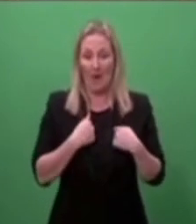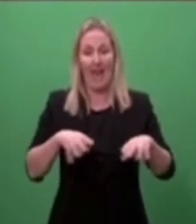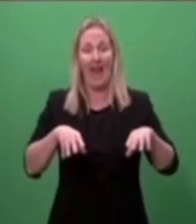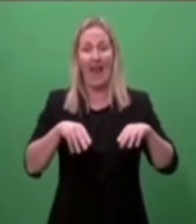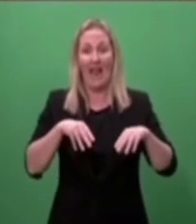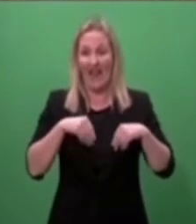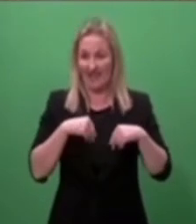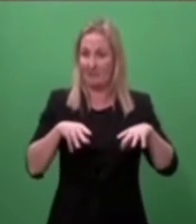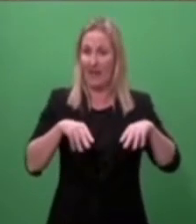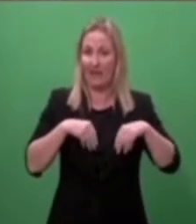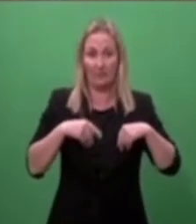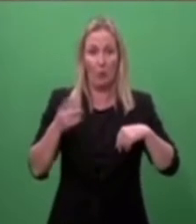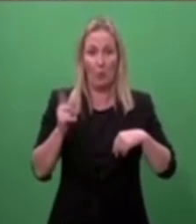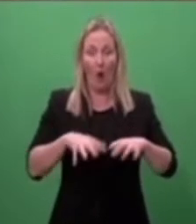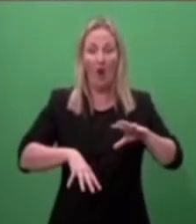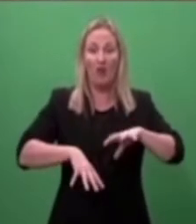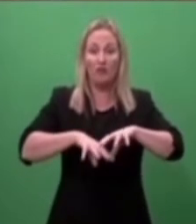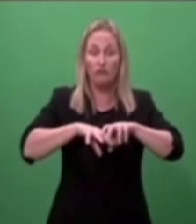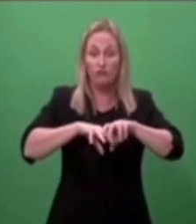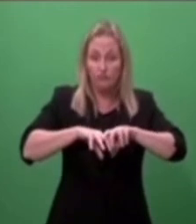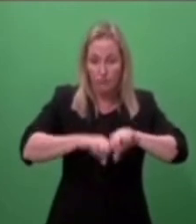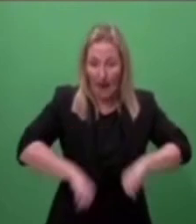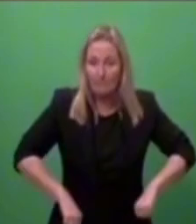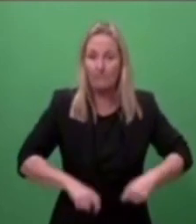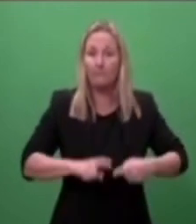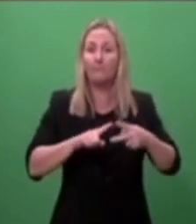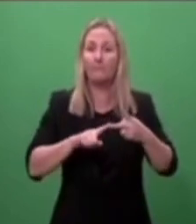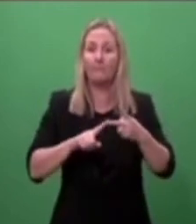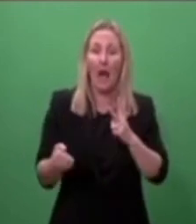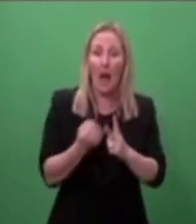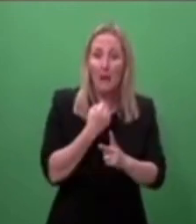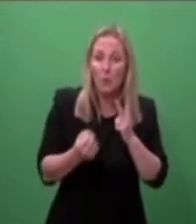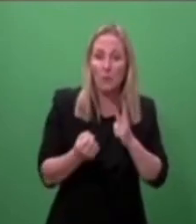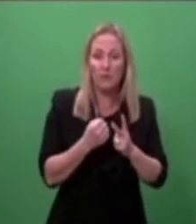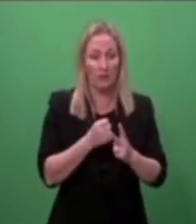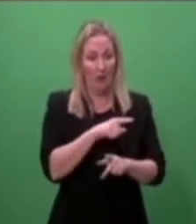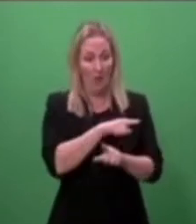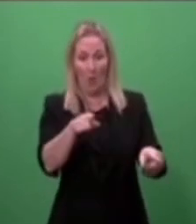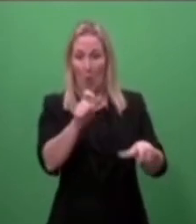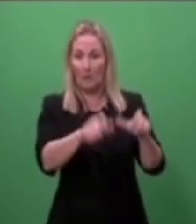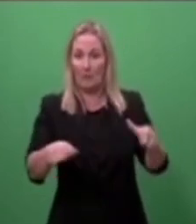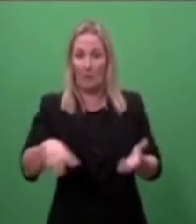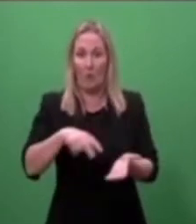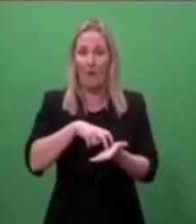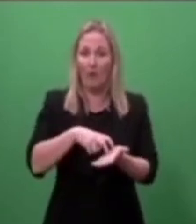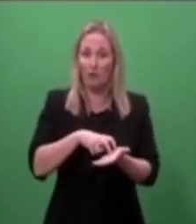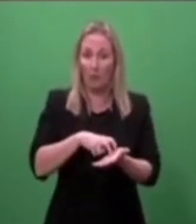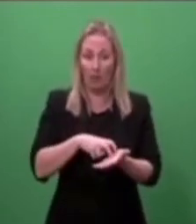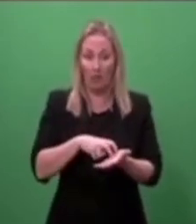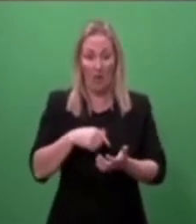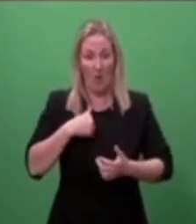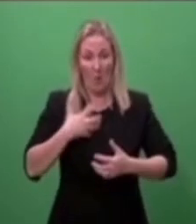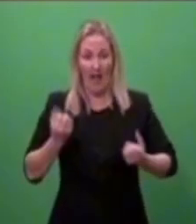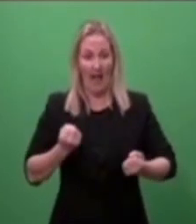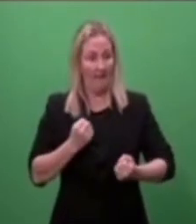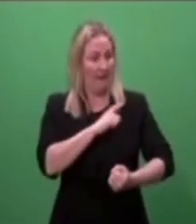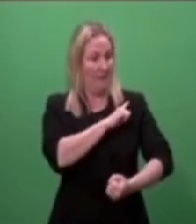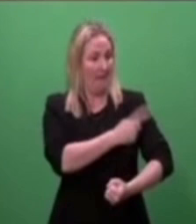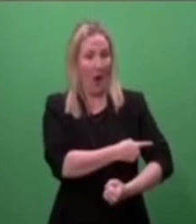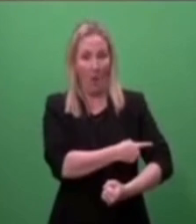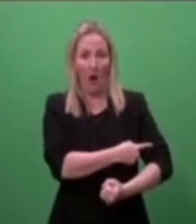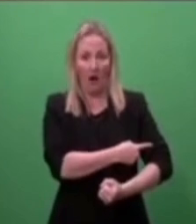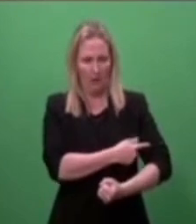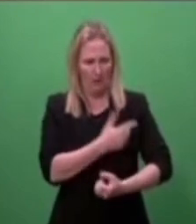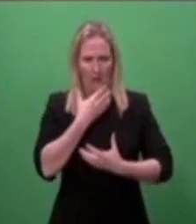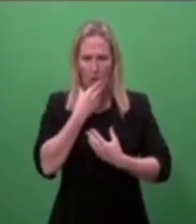abuse of vulnerable people and the misuse of power for far too long. It is time to